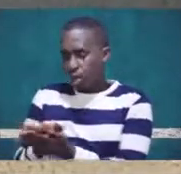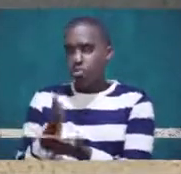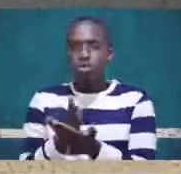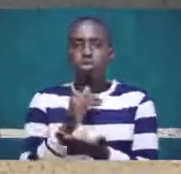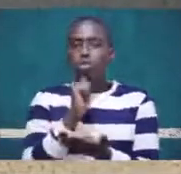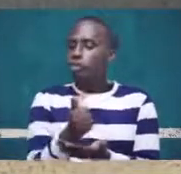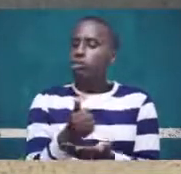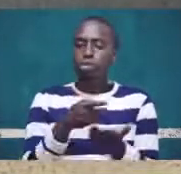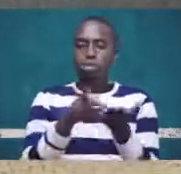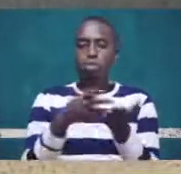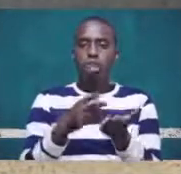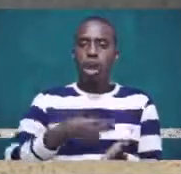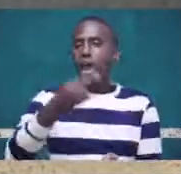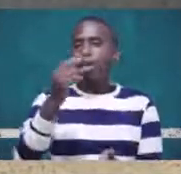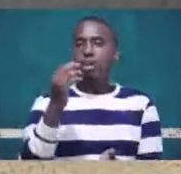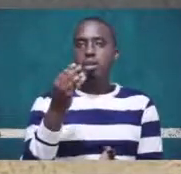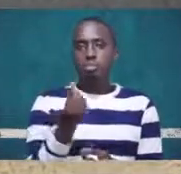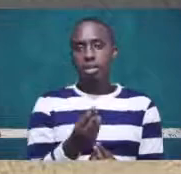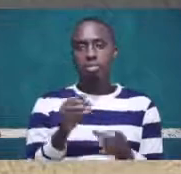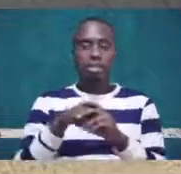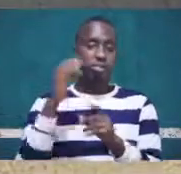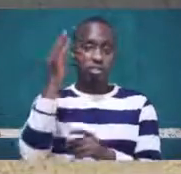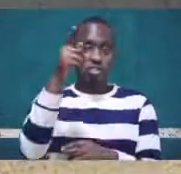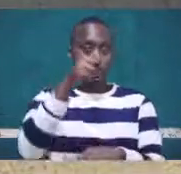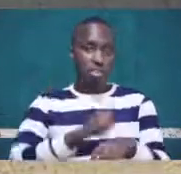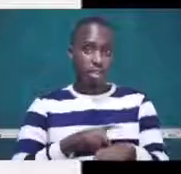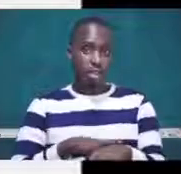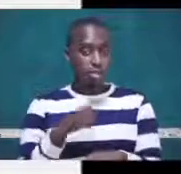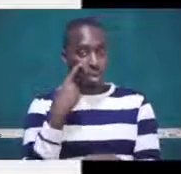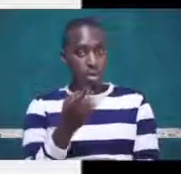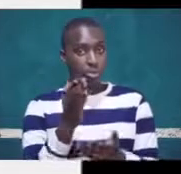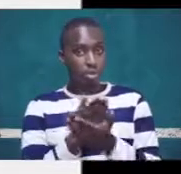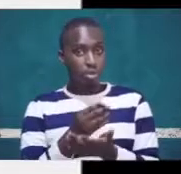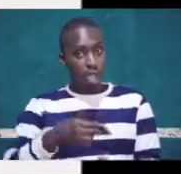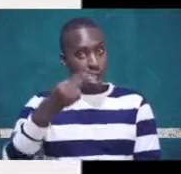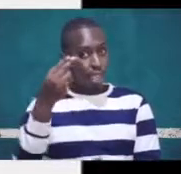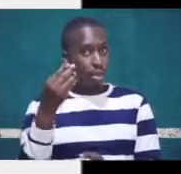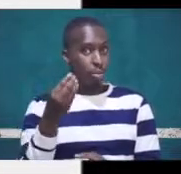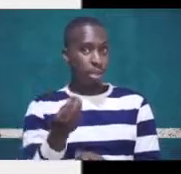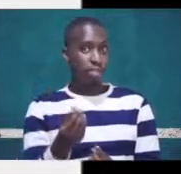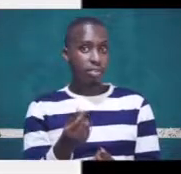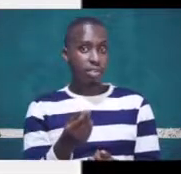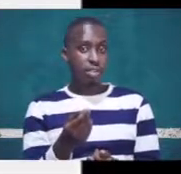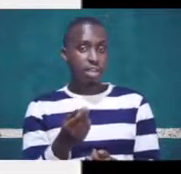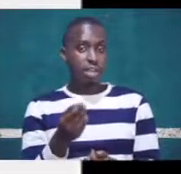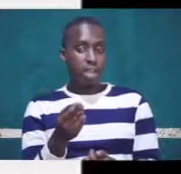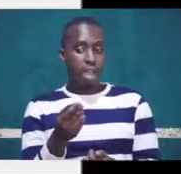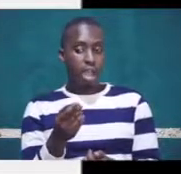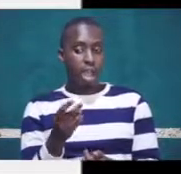don't pay higher prices in the future. So in this case, you can see at a higher price, consumers are buying more.